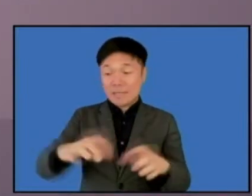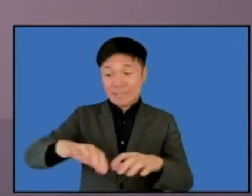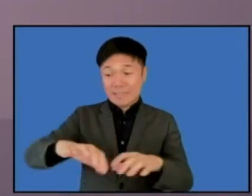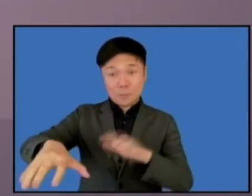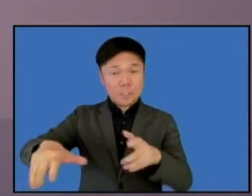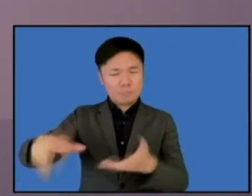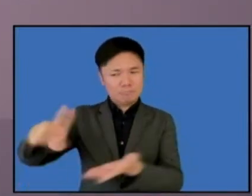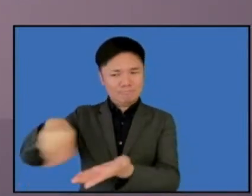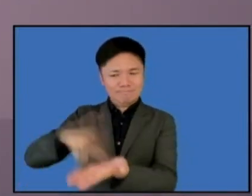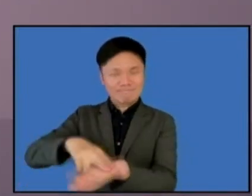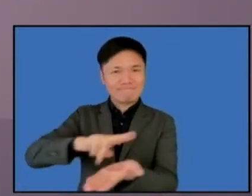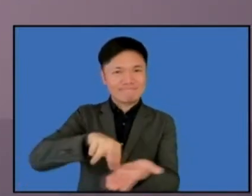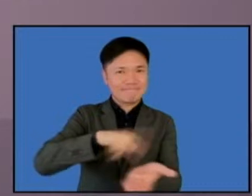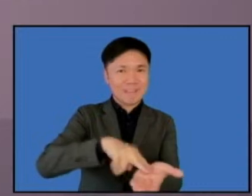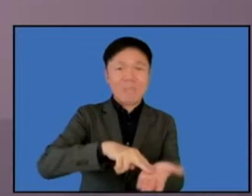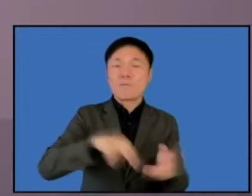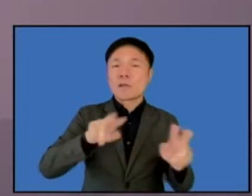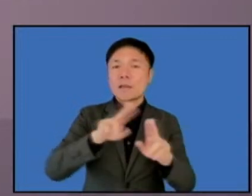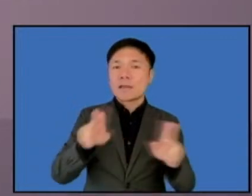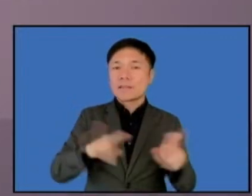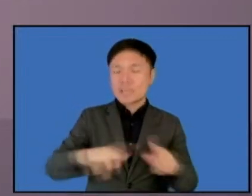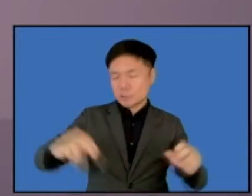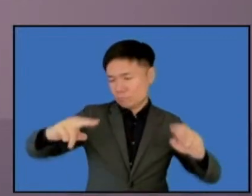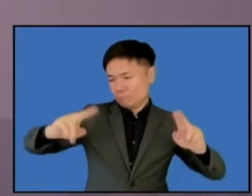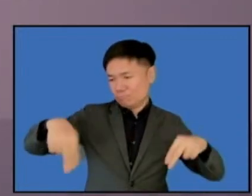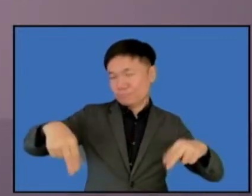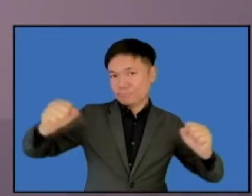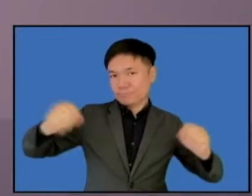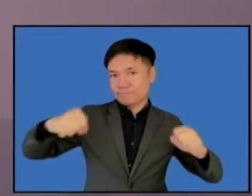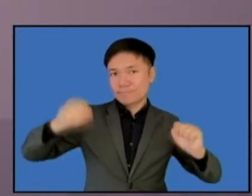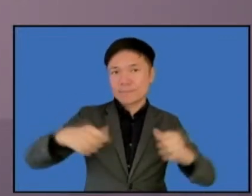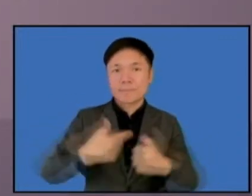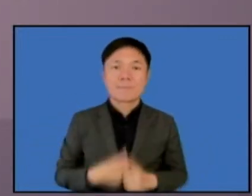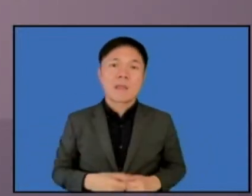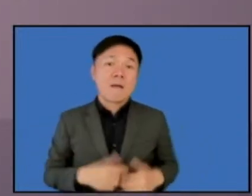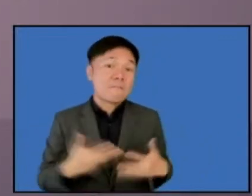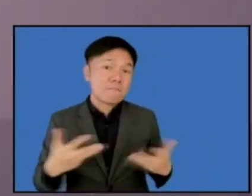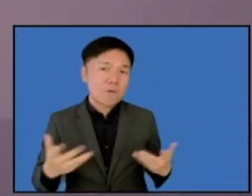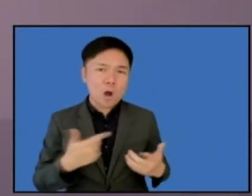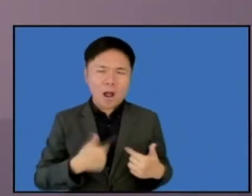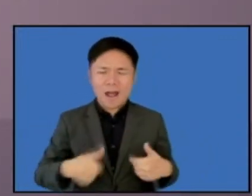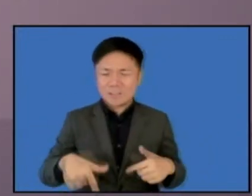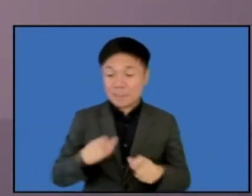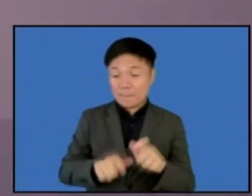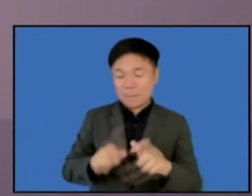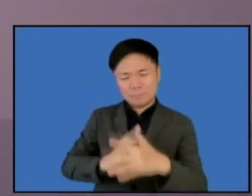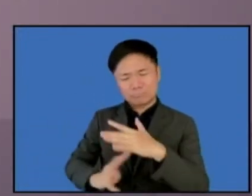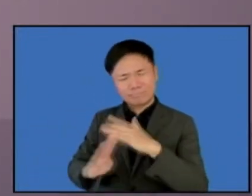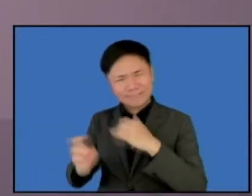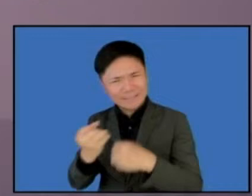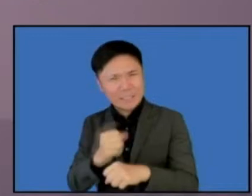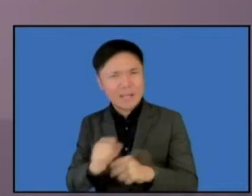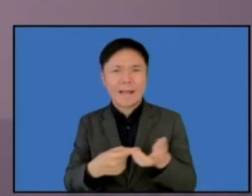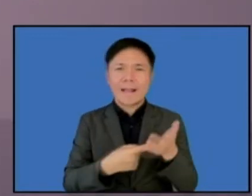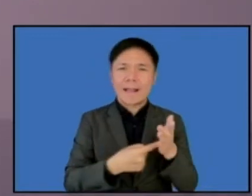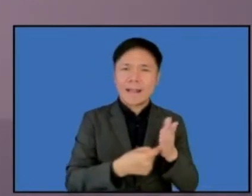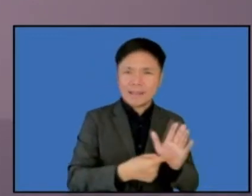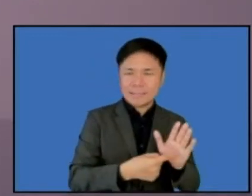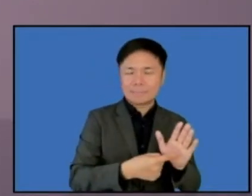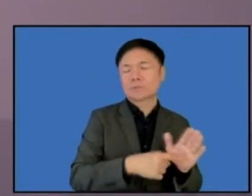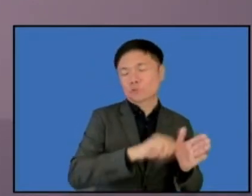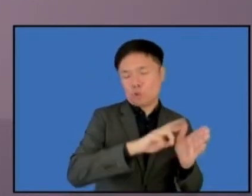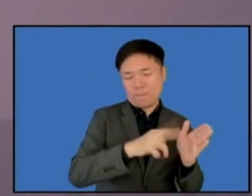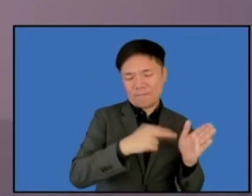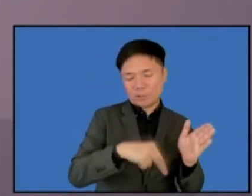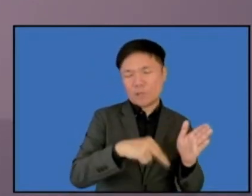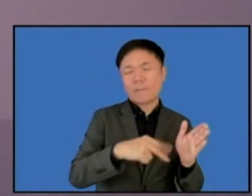ratify international treaties and conventions that safeguard the rights of women migrants, such as the International Convention on the Protection of the Rights